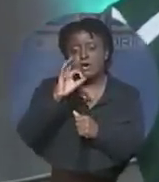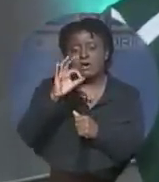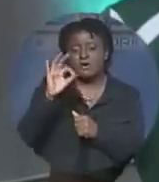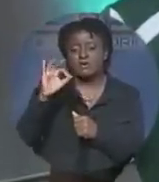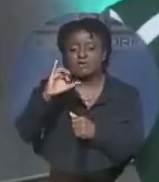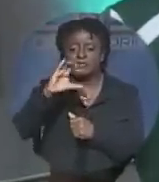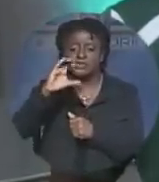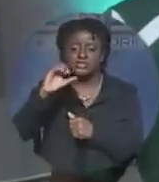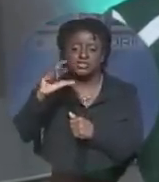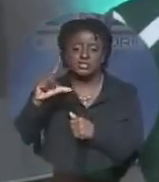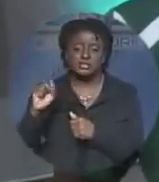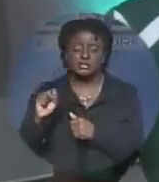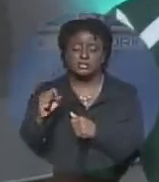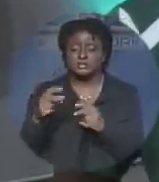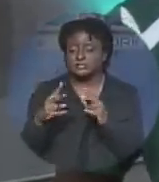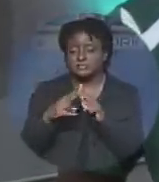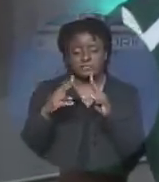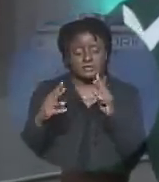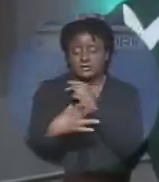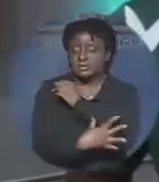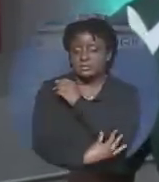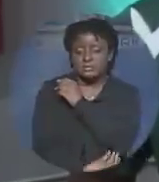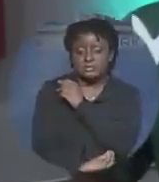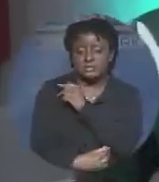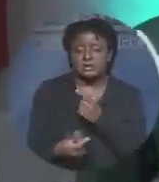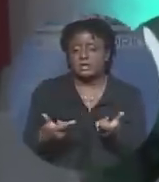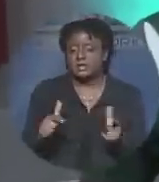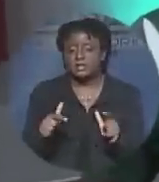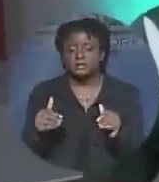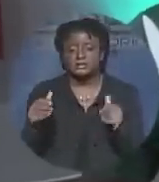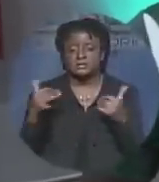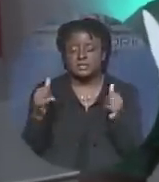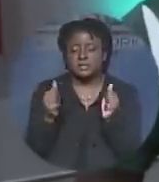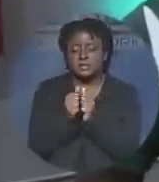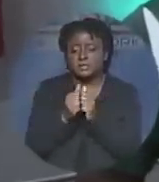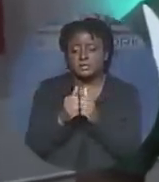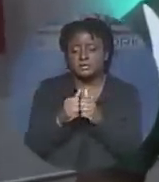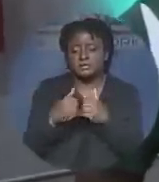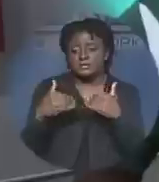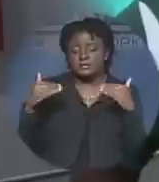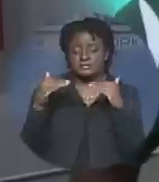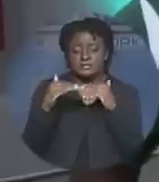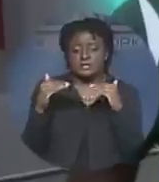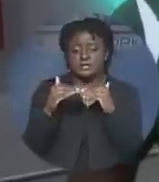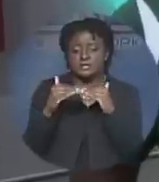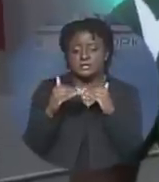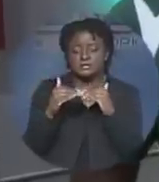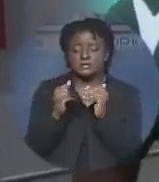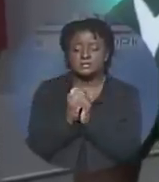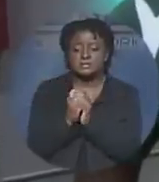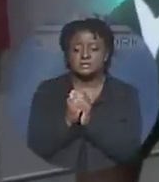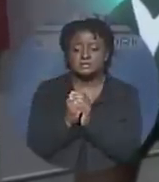the girls to play, let's play with fairness. Let's stop being biased in some terms, I should